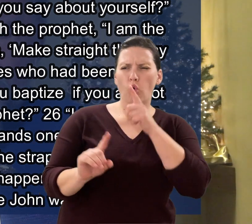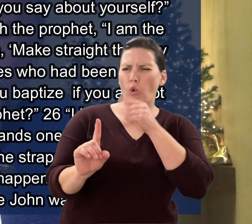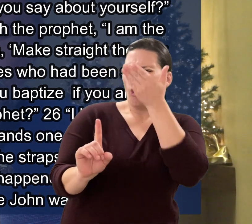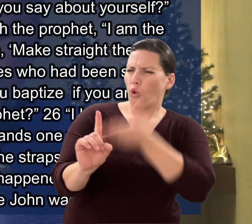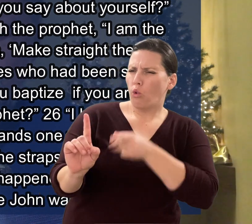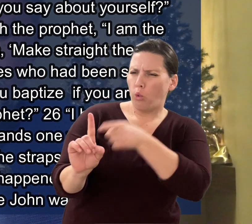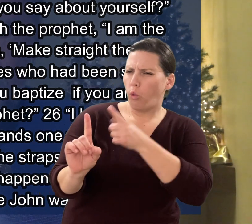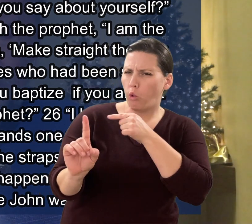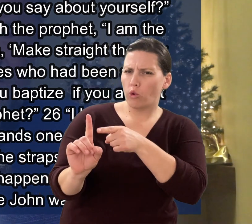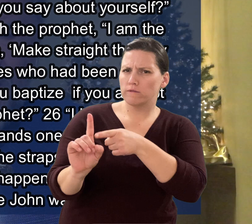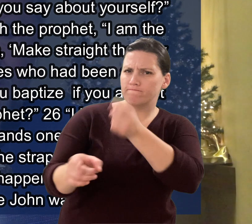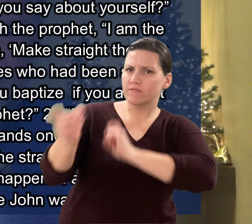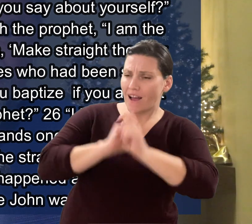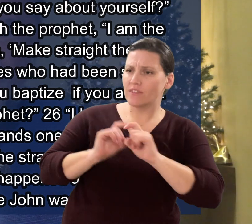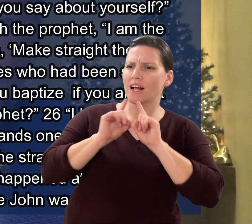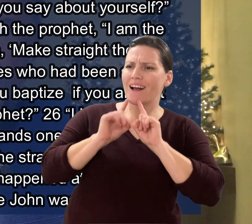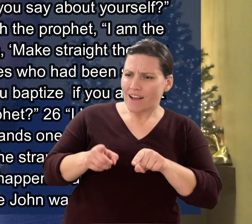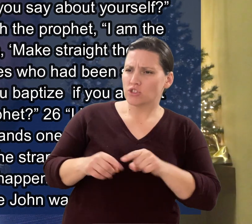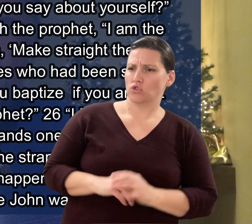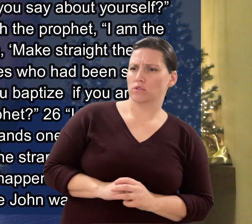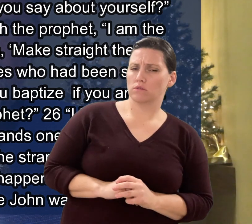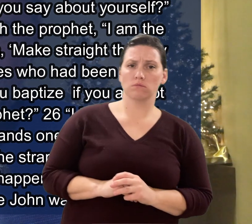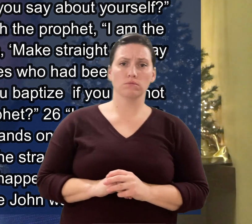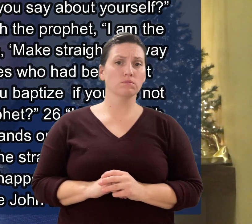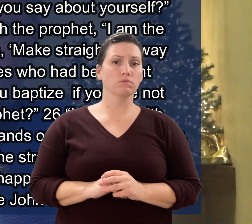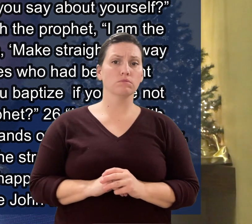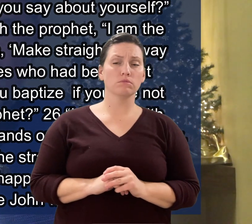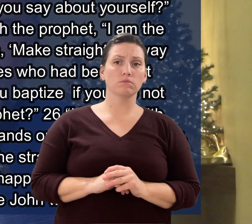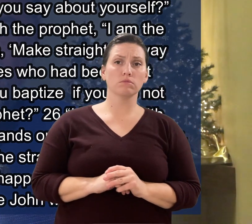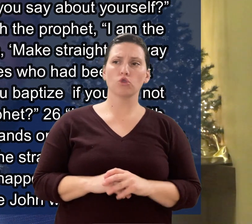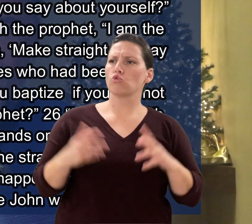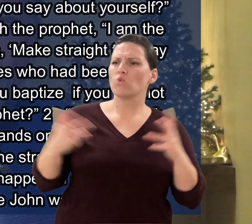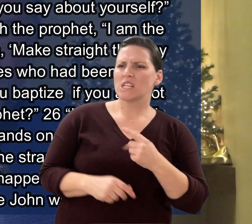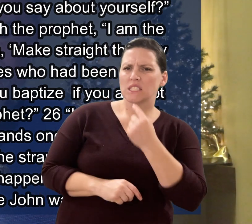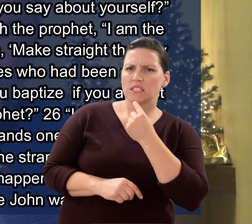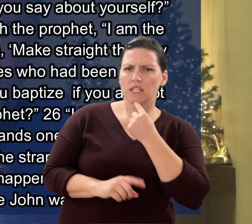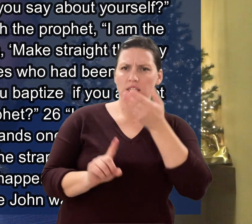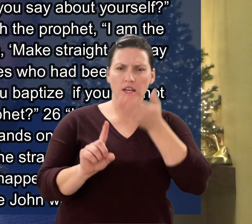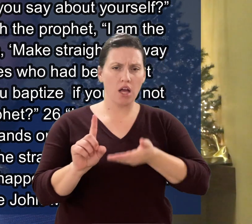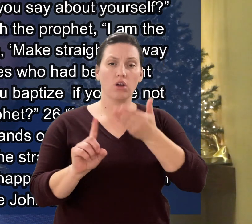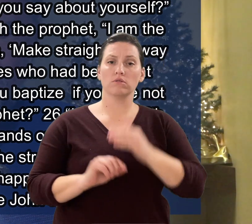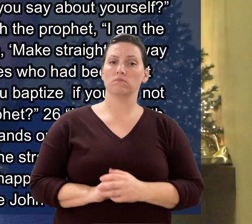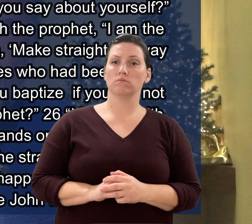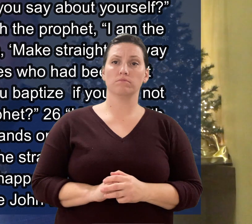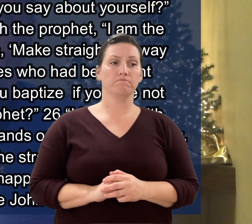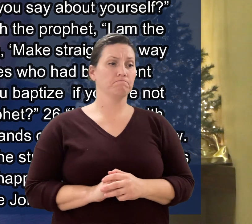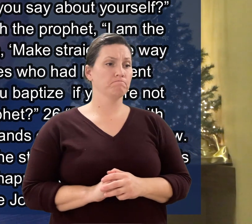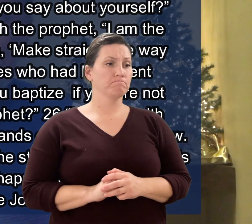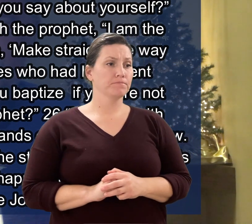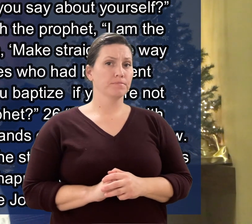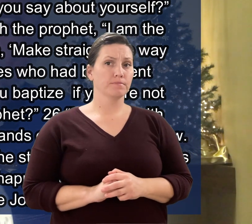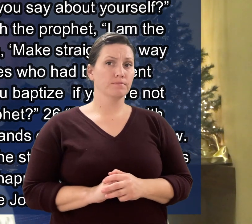are you? Give us an answer to take back to those who sent us. What do you say about yourself?"